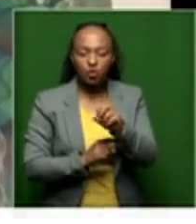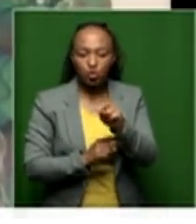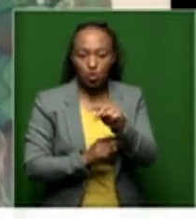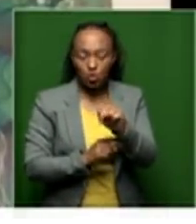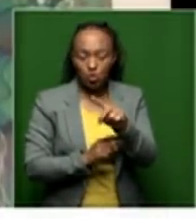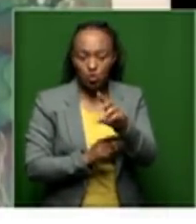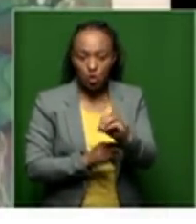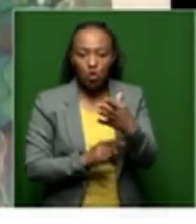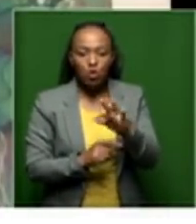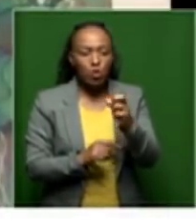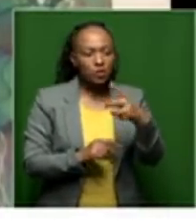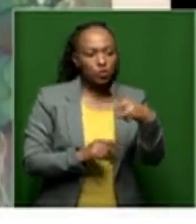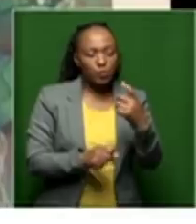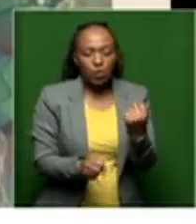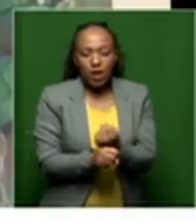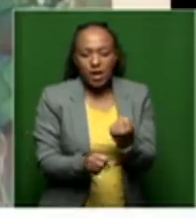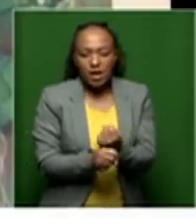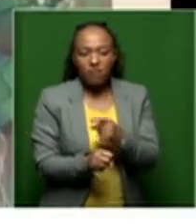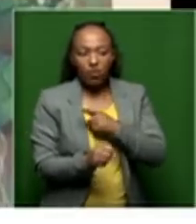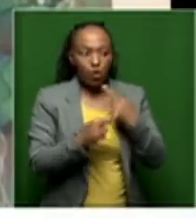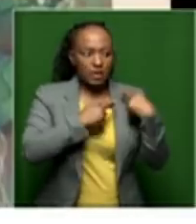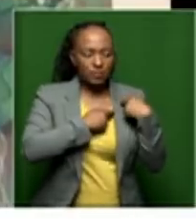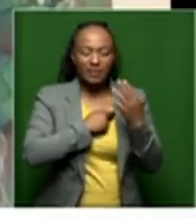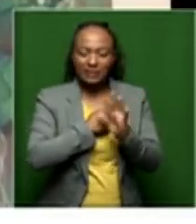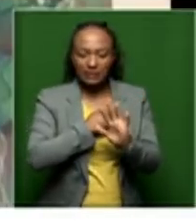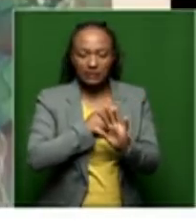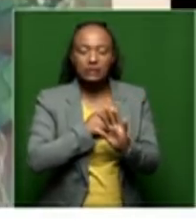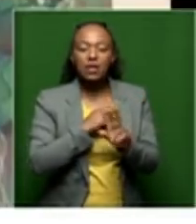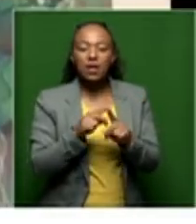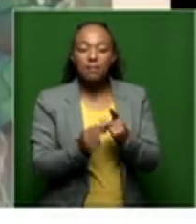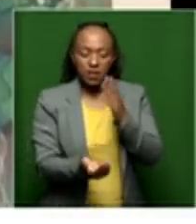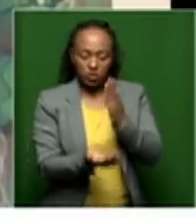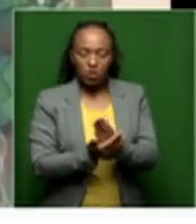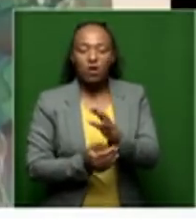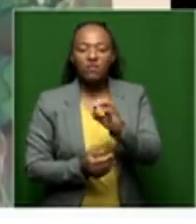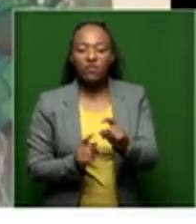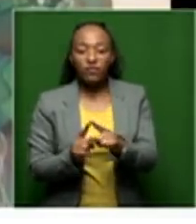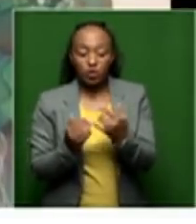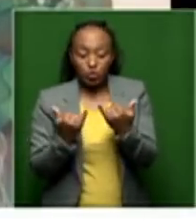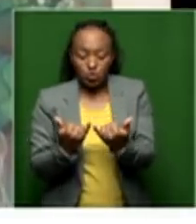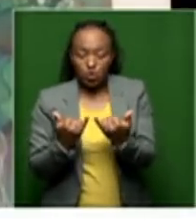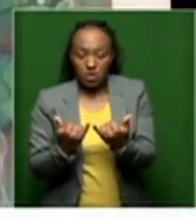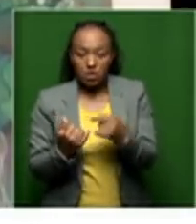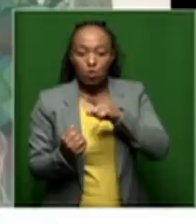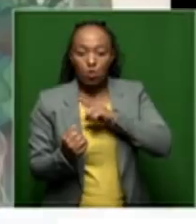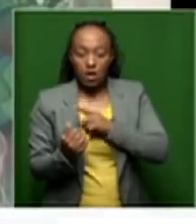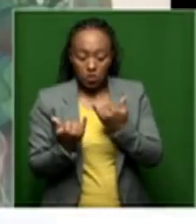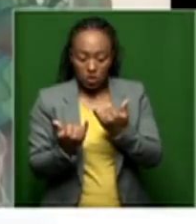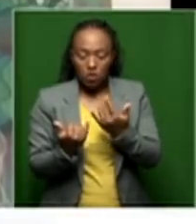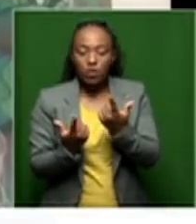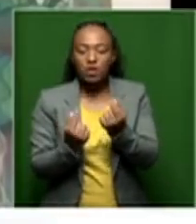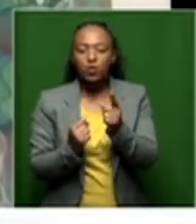to duplicate work and responsibilities. But I'm pretty certain that today, because we will be dealing